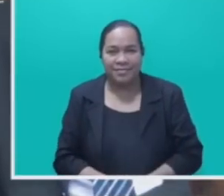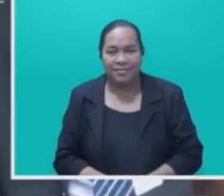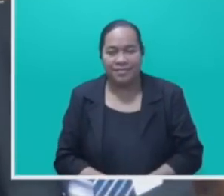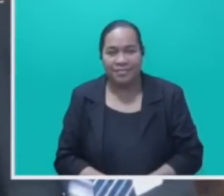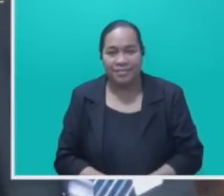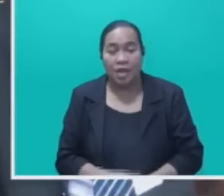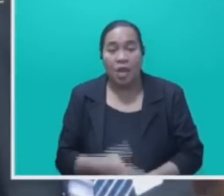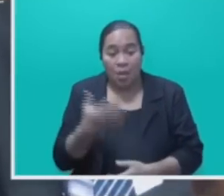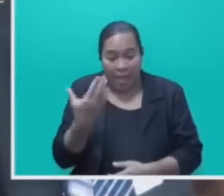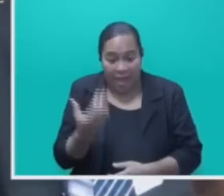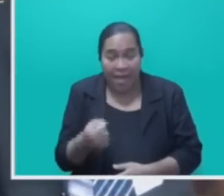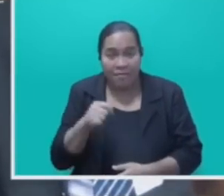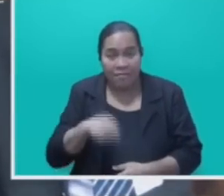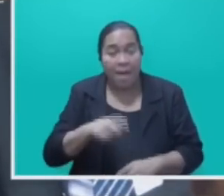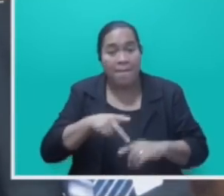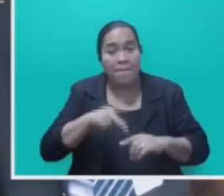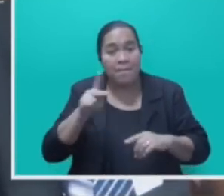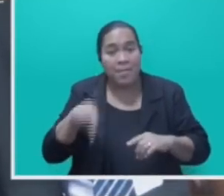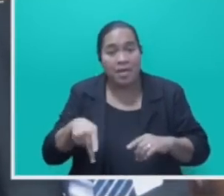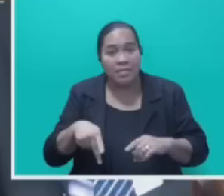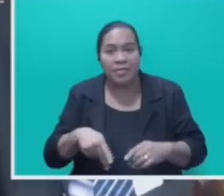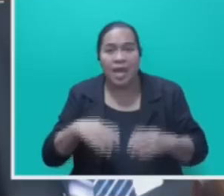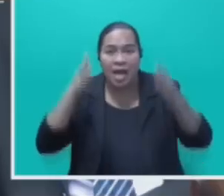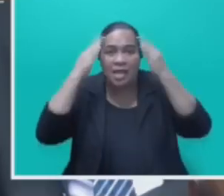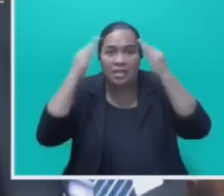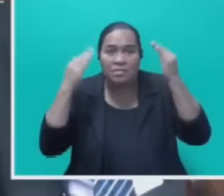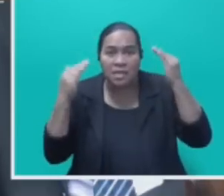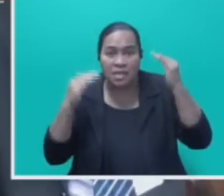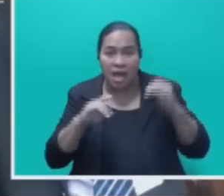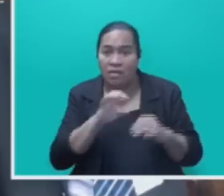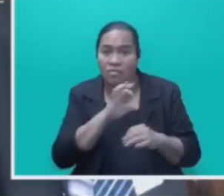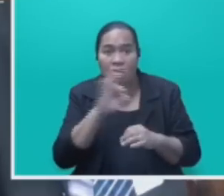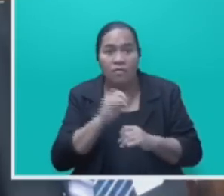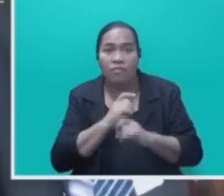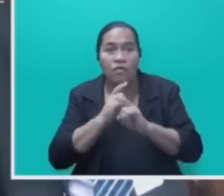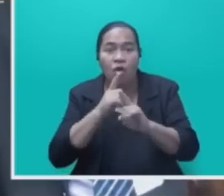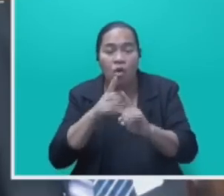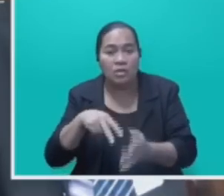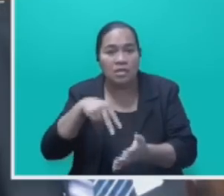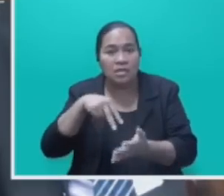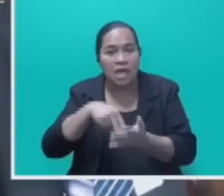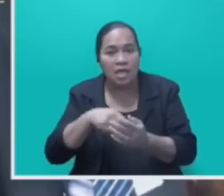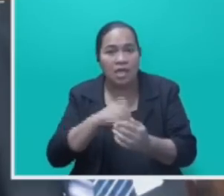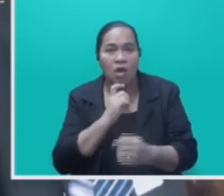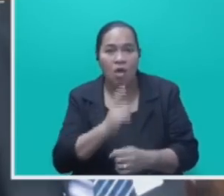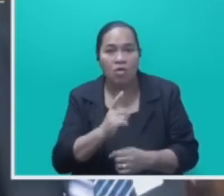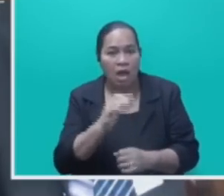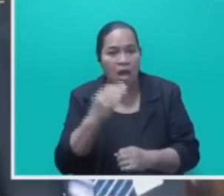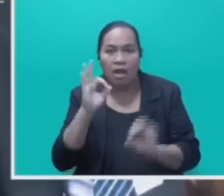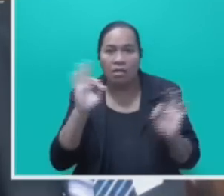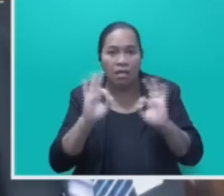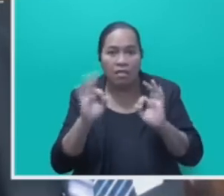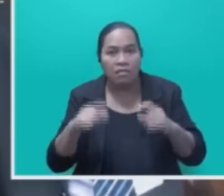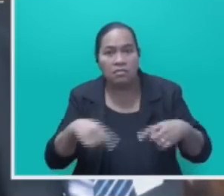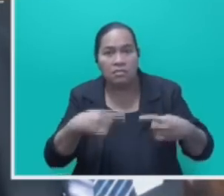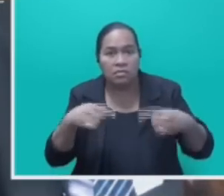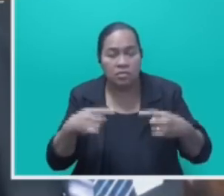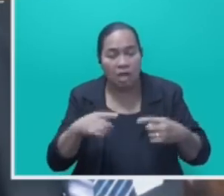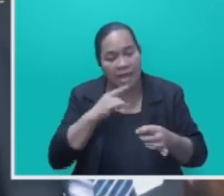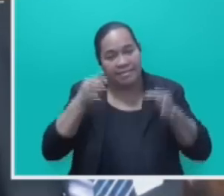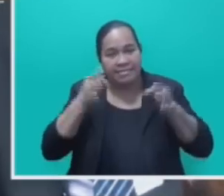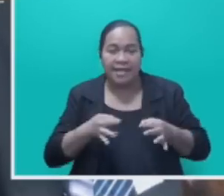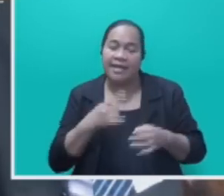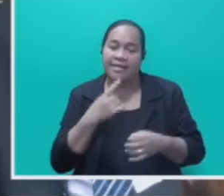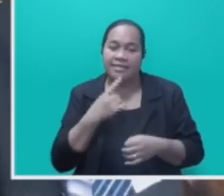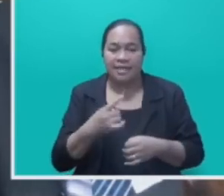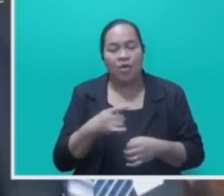We have a Parliament where the Speaker, without following the standing orders, without debate, has decided that parliamentarians can